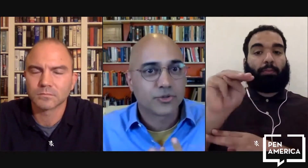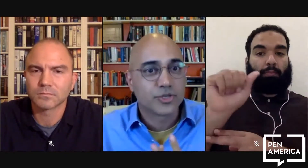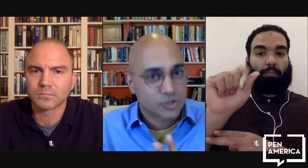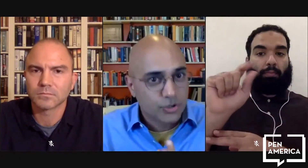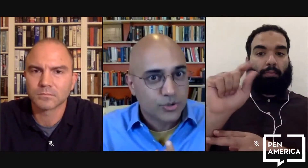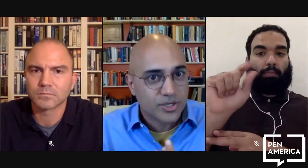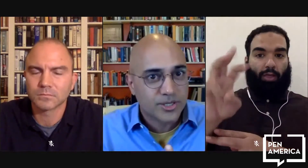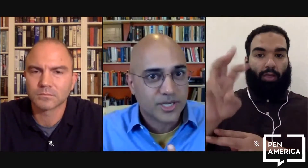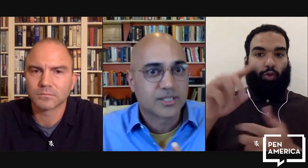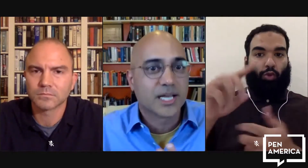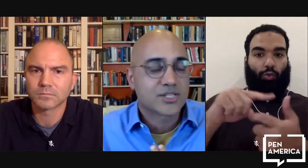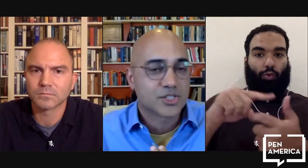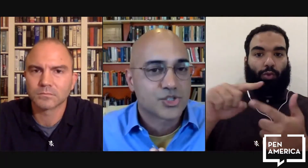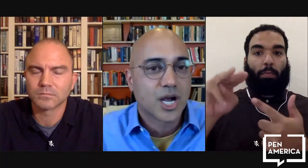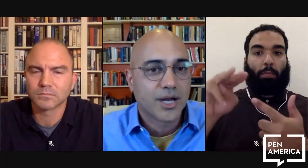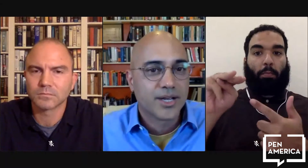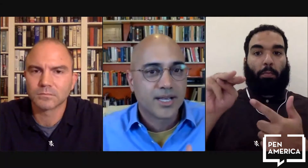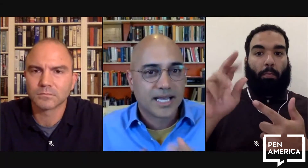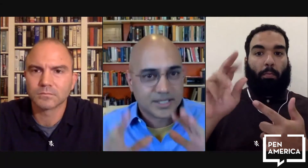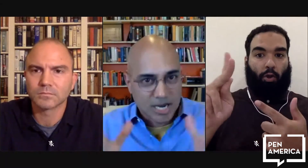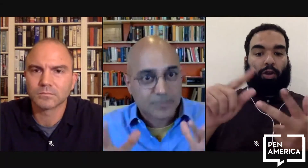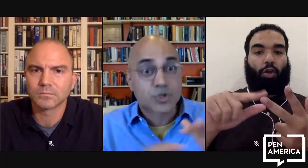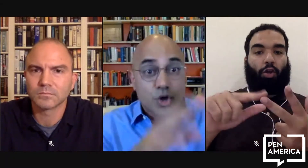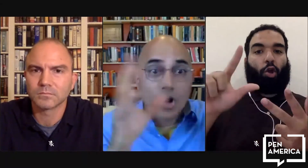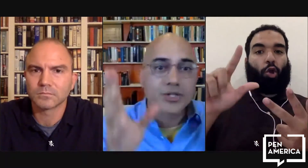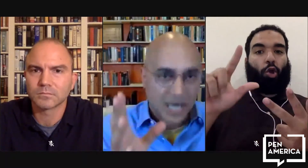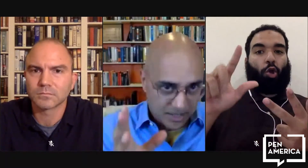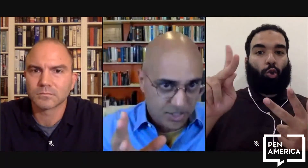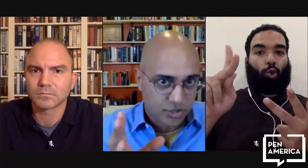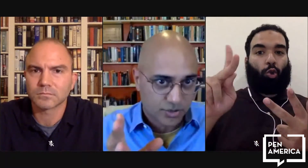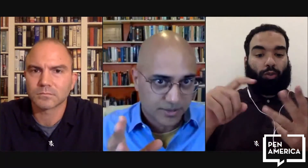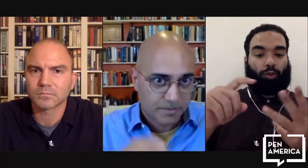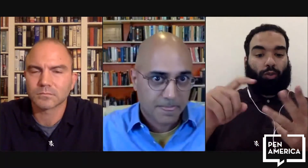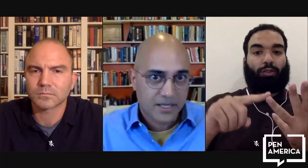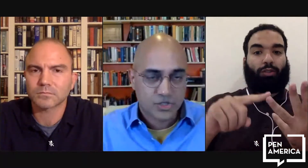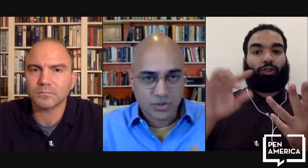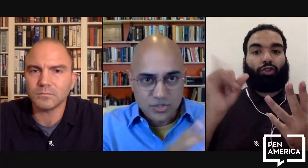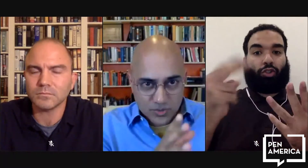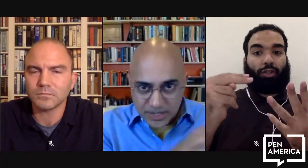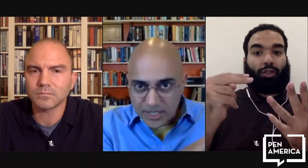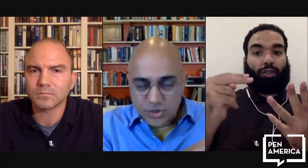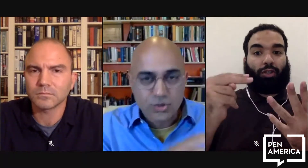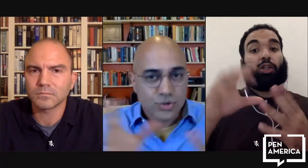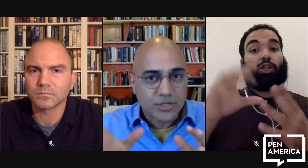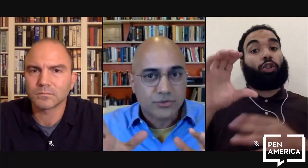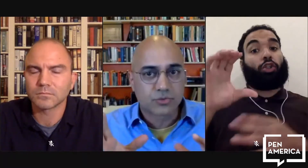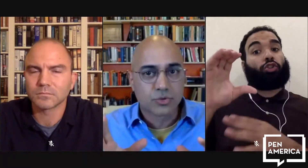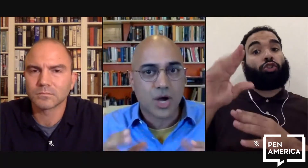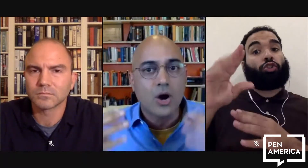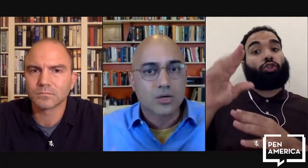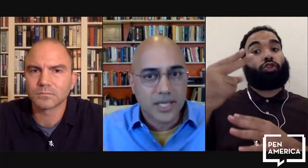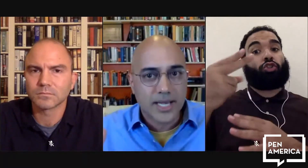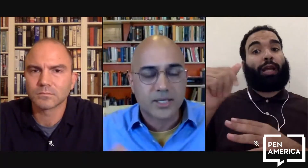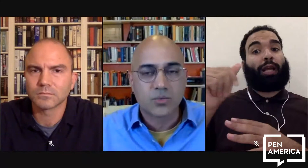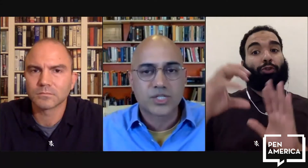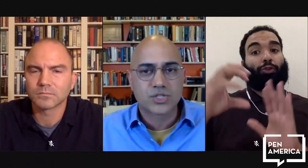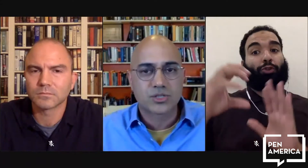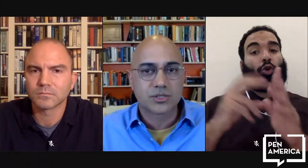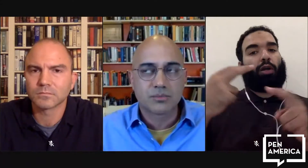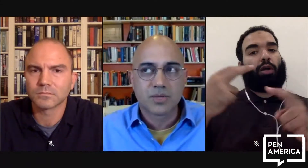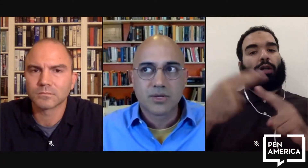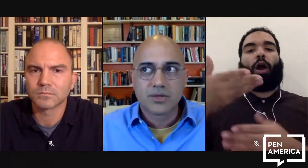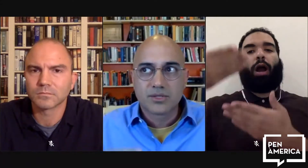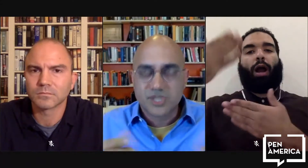the third is Luke, and the last is John. And the chapter is called God's Country. So it's really a journey through the heartland in